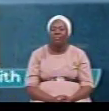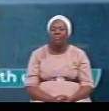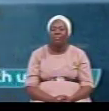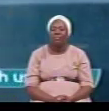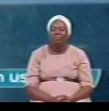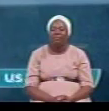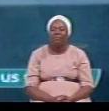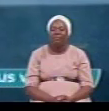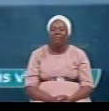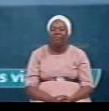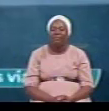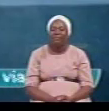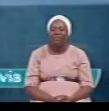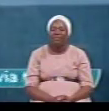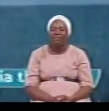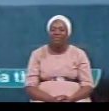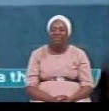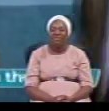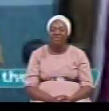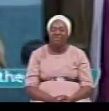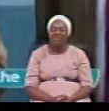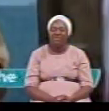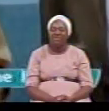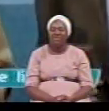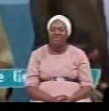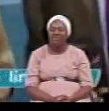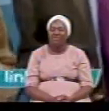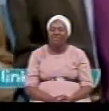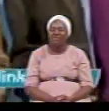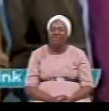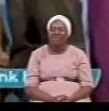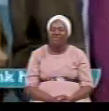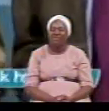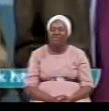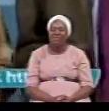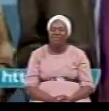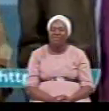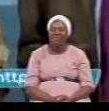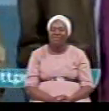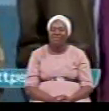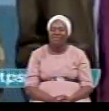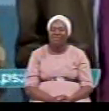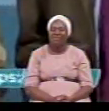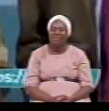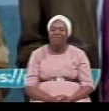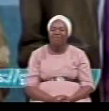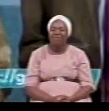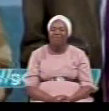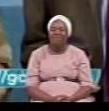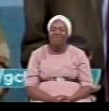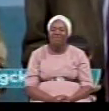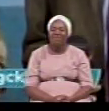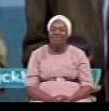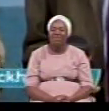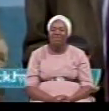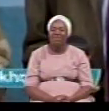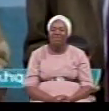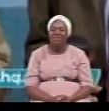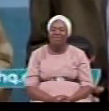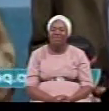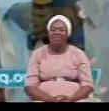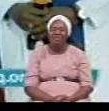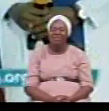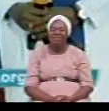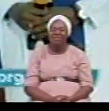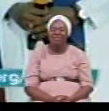Nde testimony yang. Let's, can we have interpretation? Nende mvela tulaso tuvembe